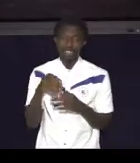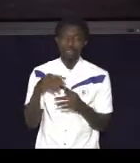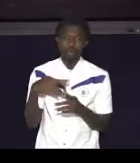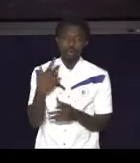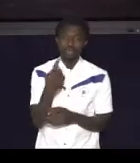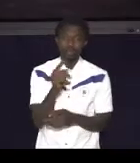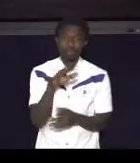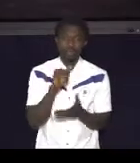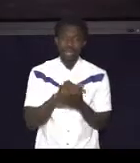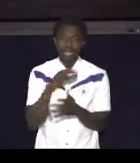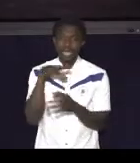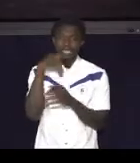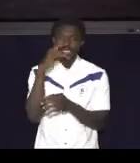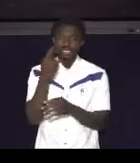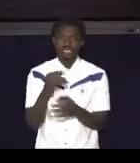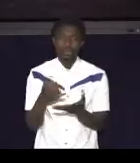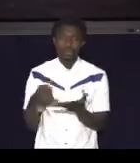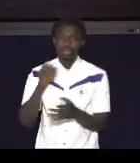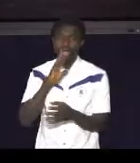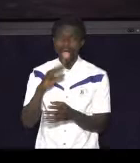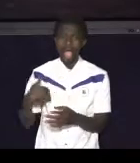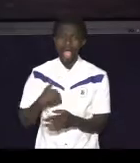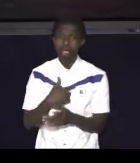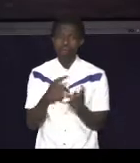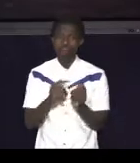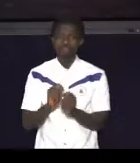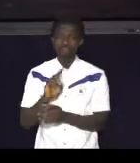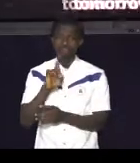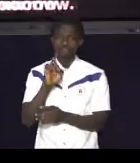the one that took the pencil. Are we together?